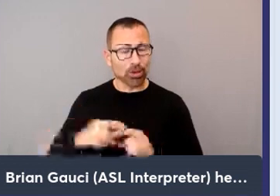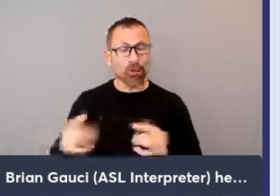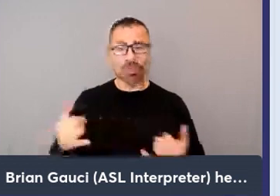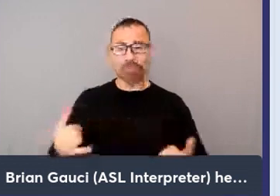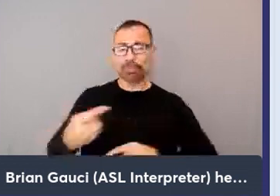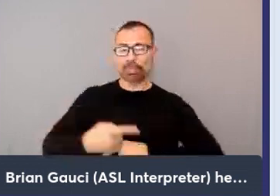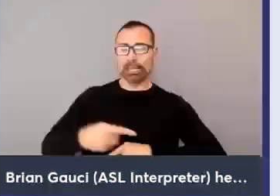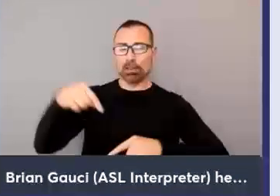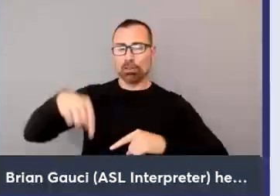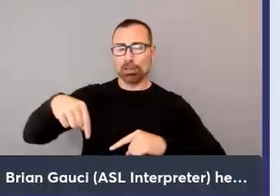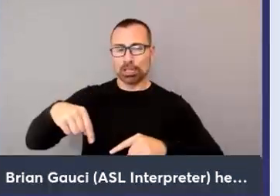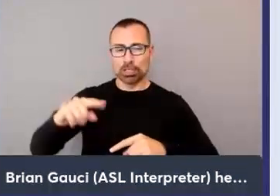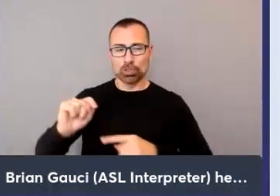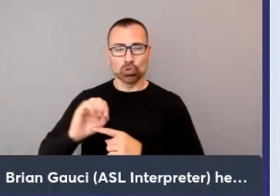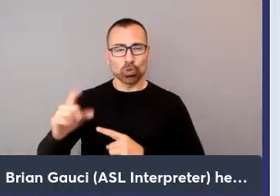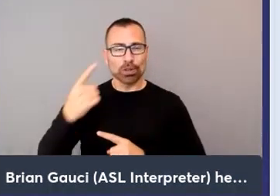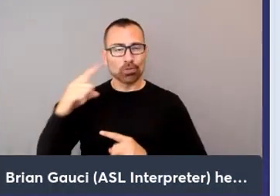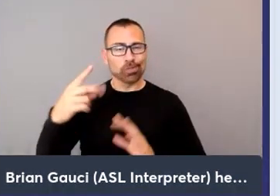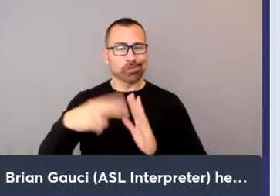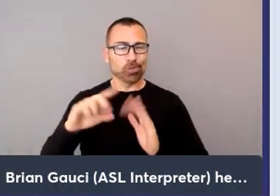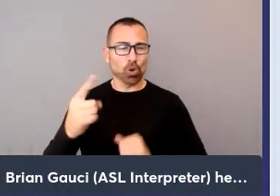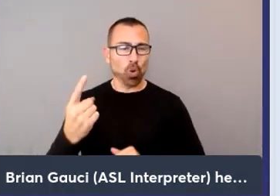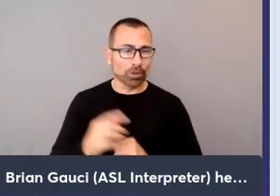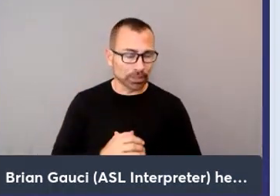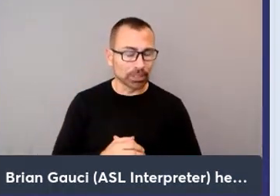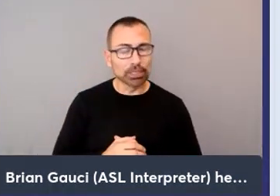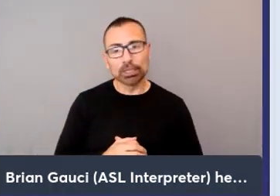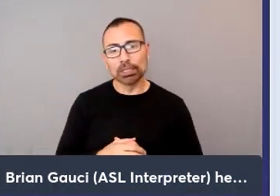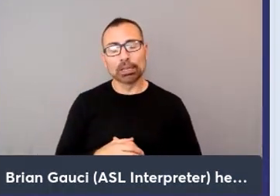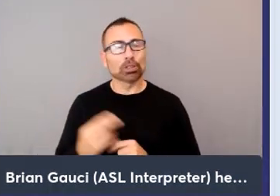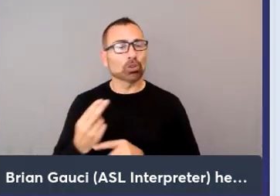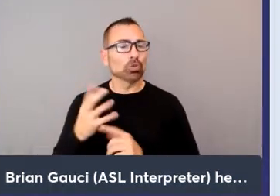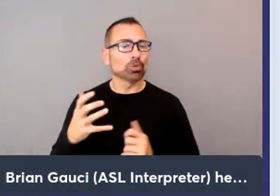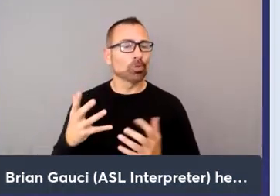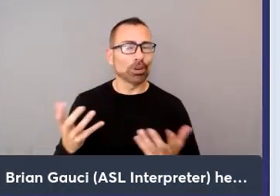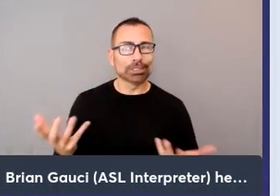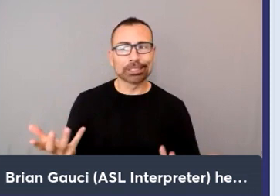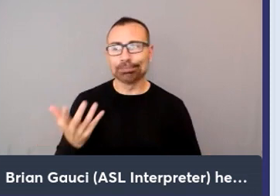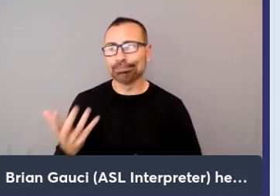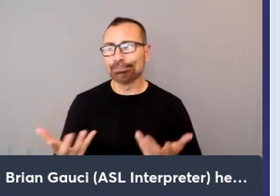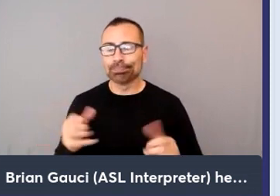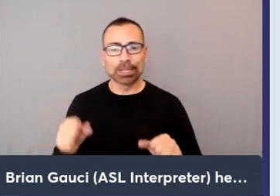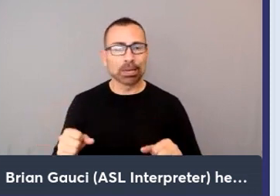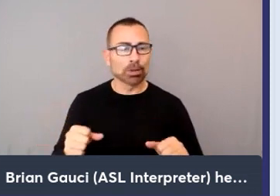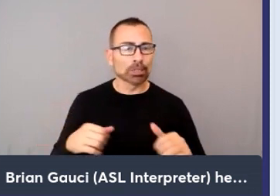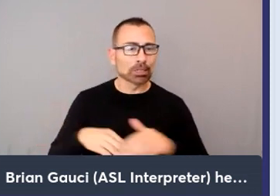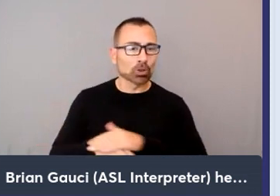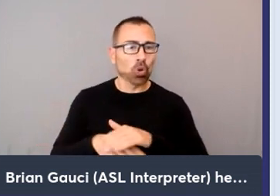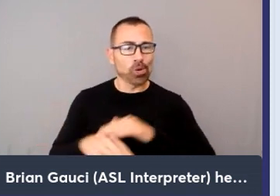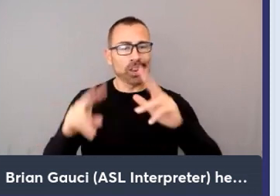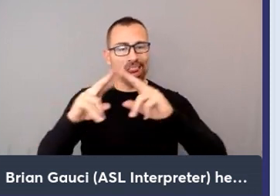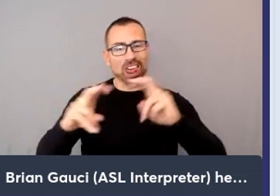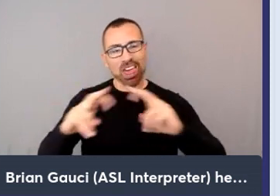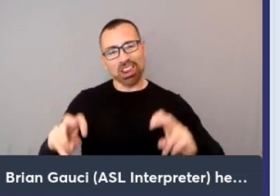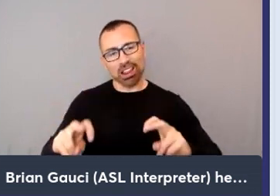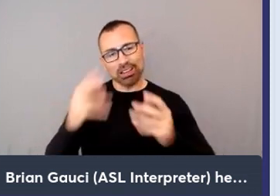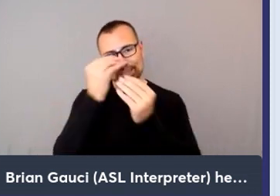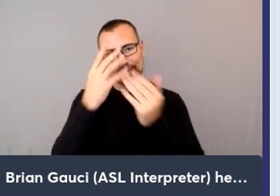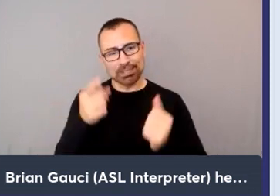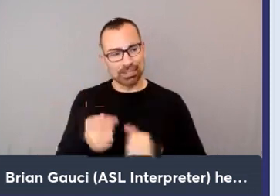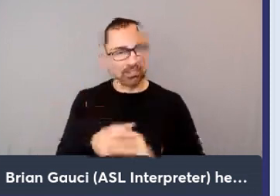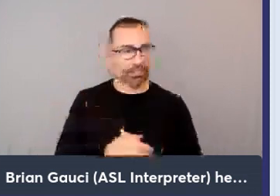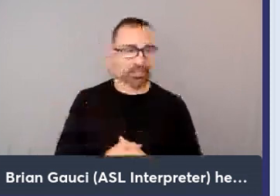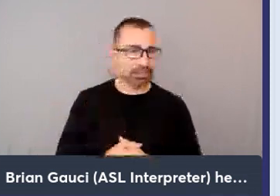of the read type user, the user that wants to be able to kind of go in and analyze the types of data that's there, not so much being able to